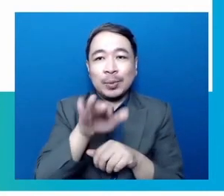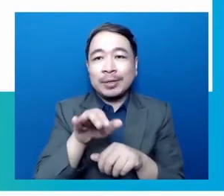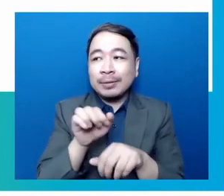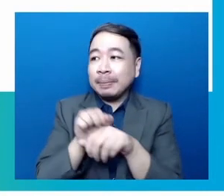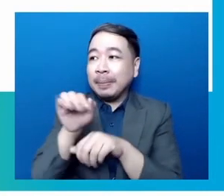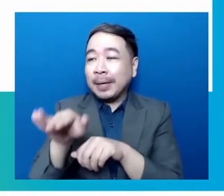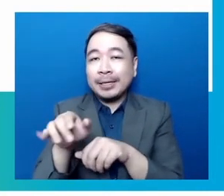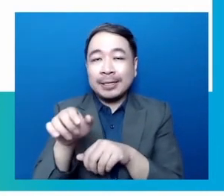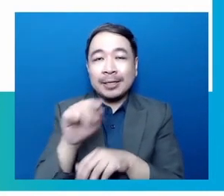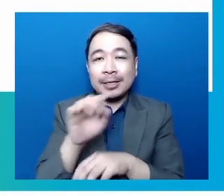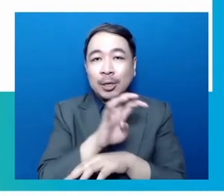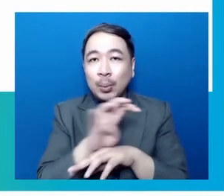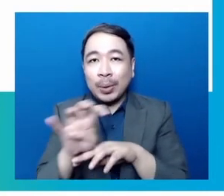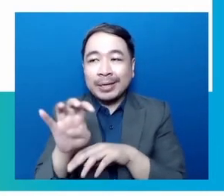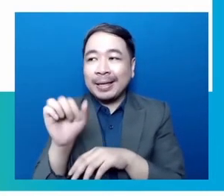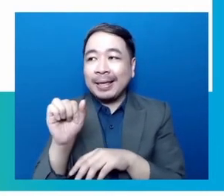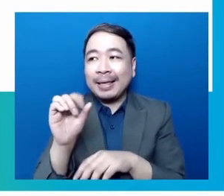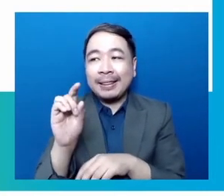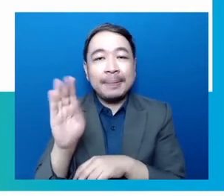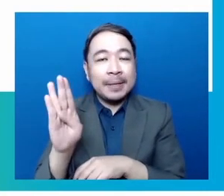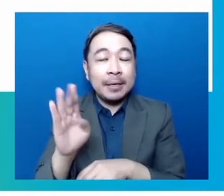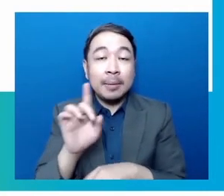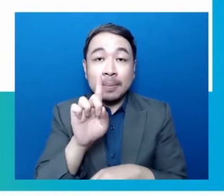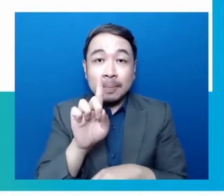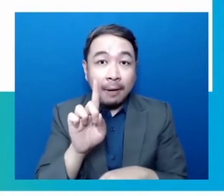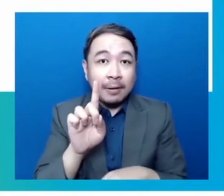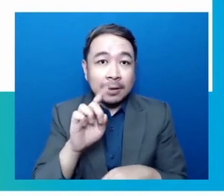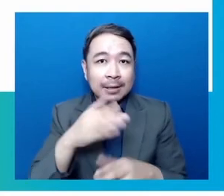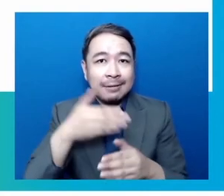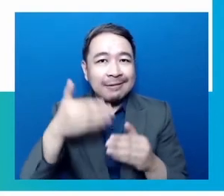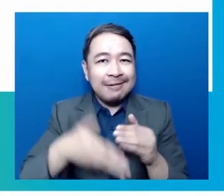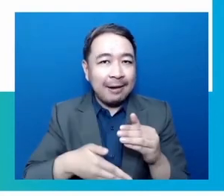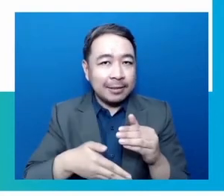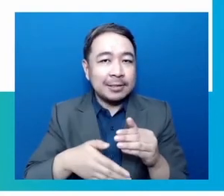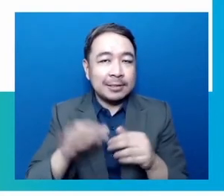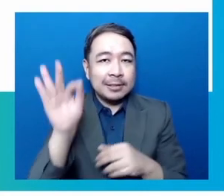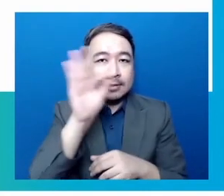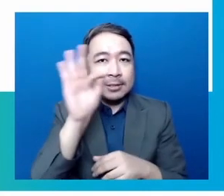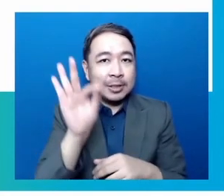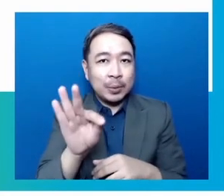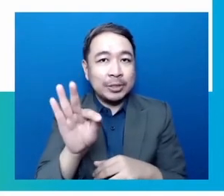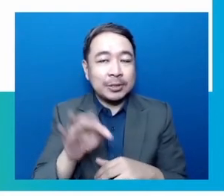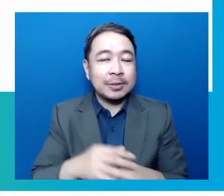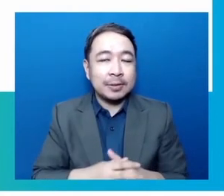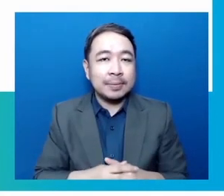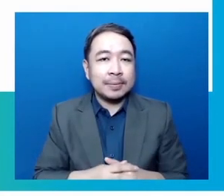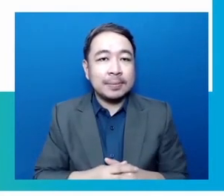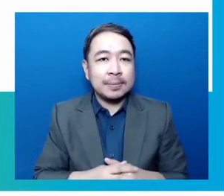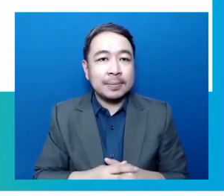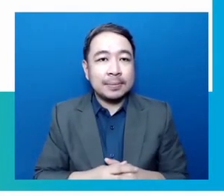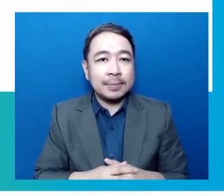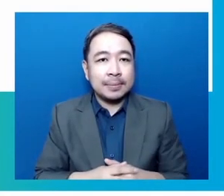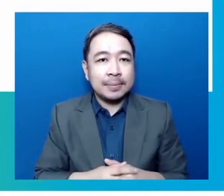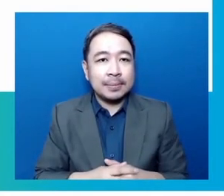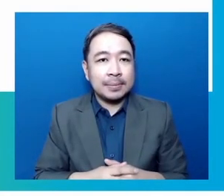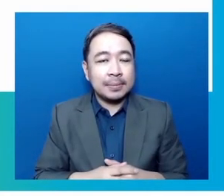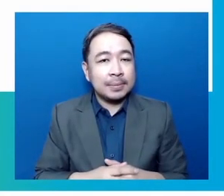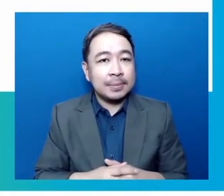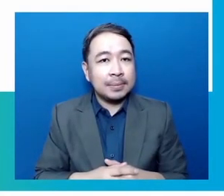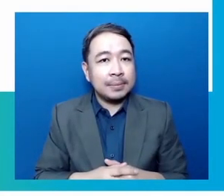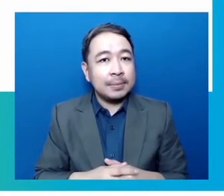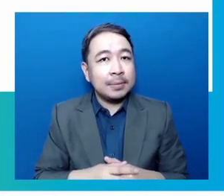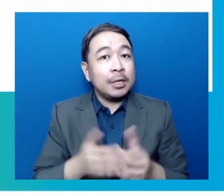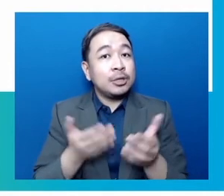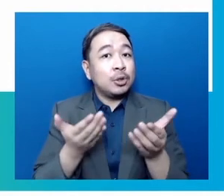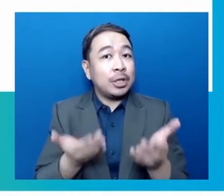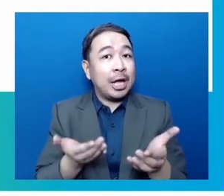ADB. The last question at the top of the list says, in Karak region, countries are